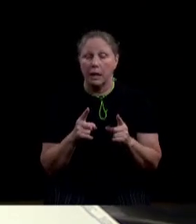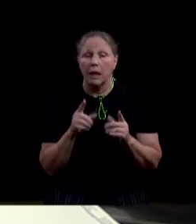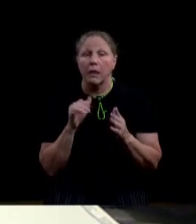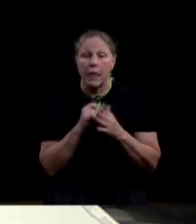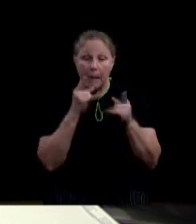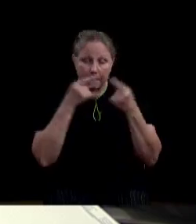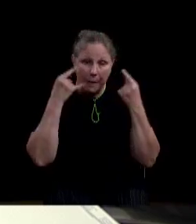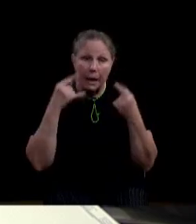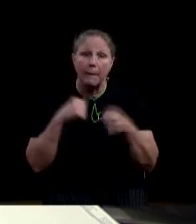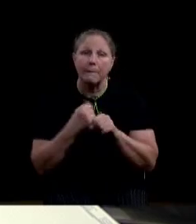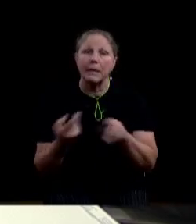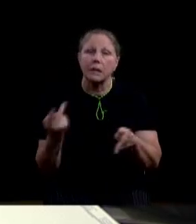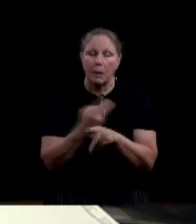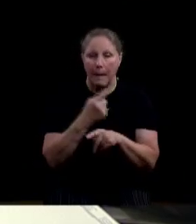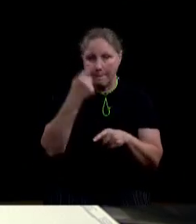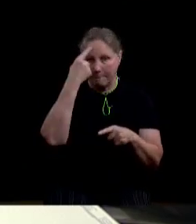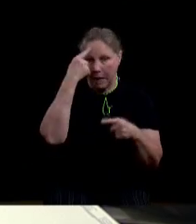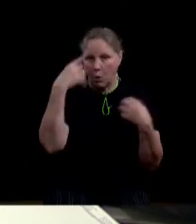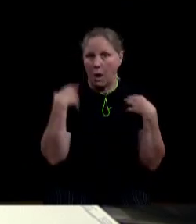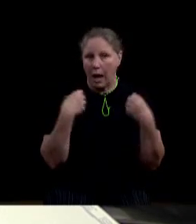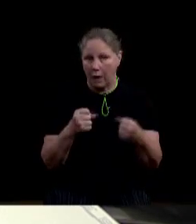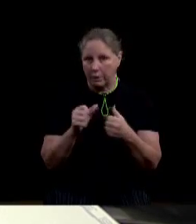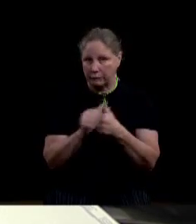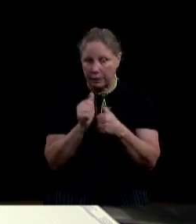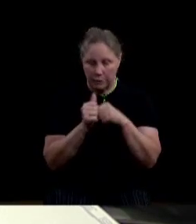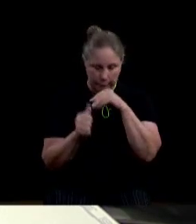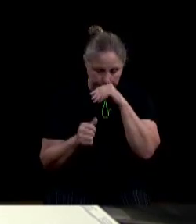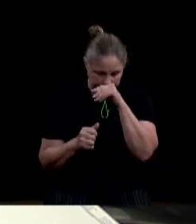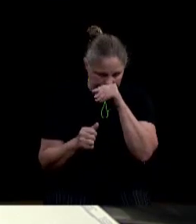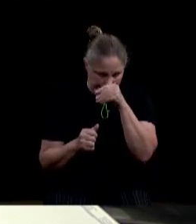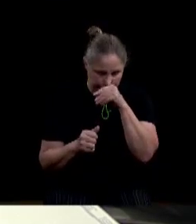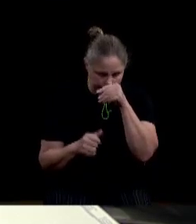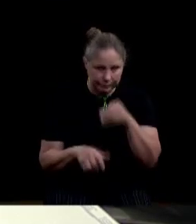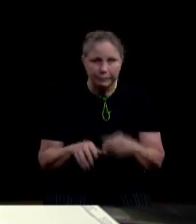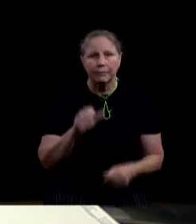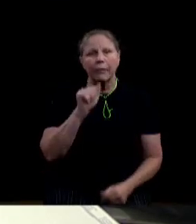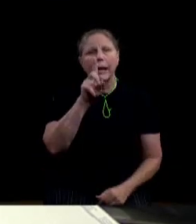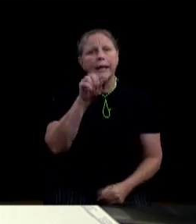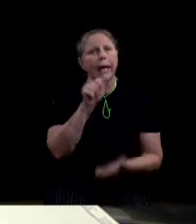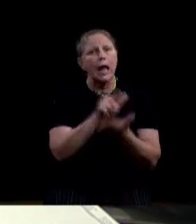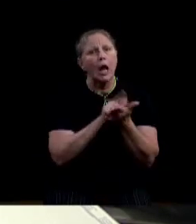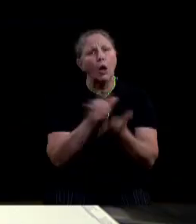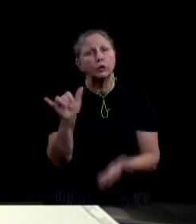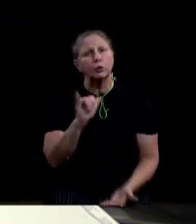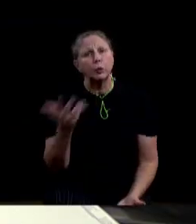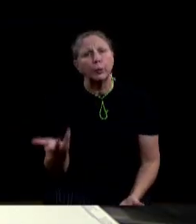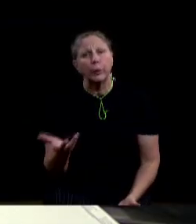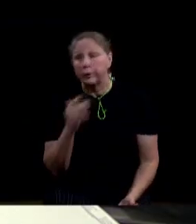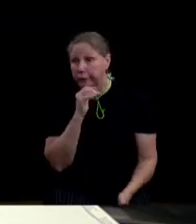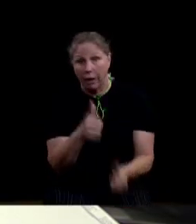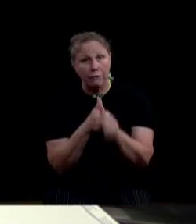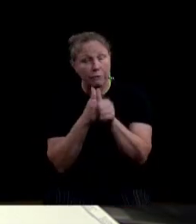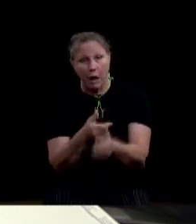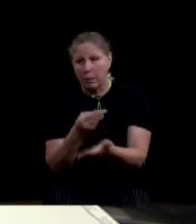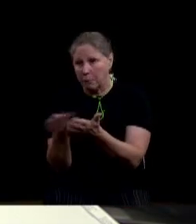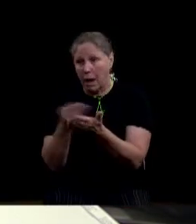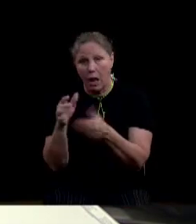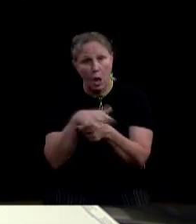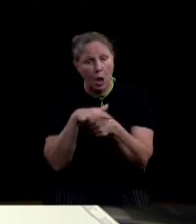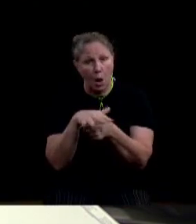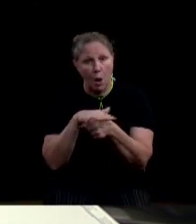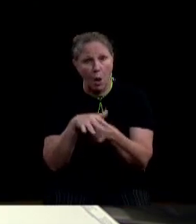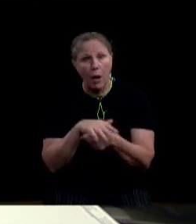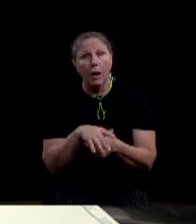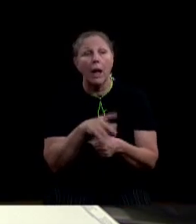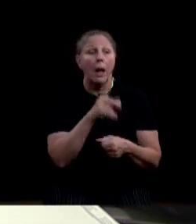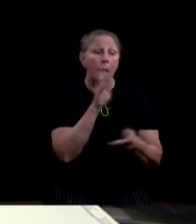So what about ADA laws? Are we no longer allowed to shop local? The death rate is less than 1%. We need to get back